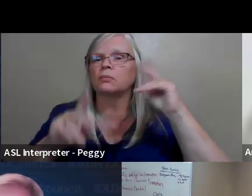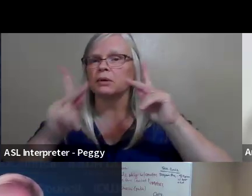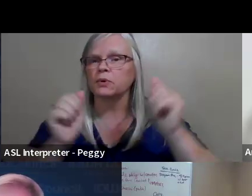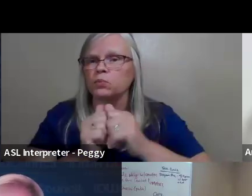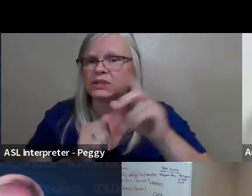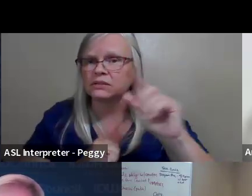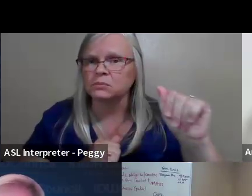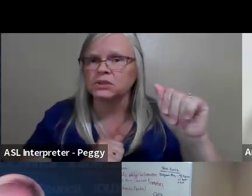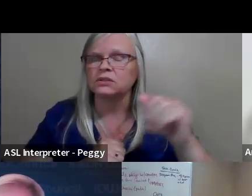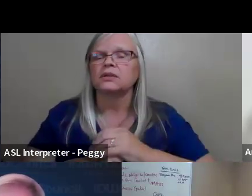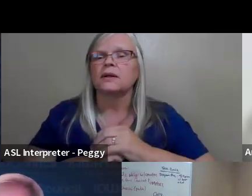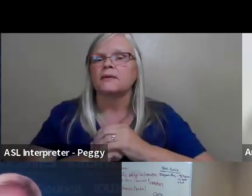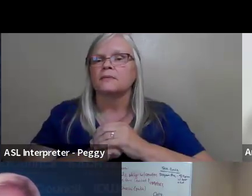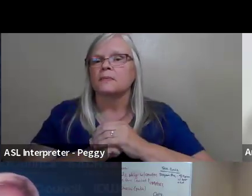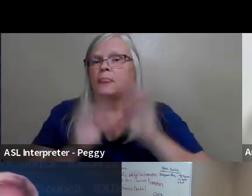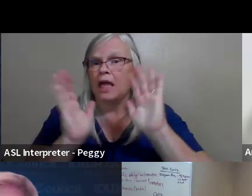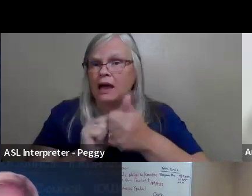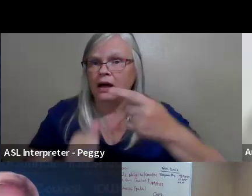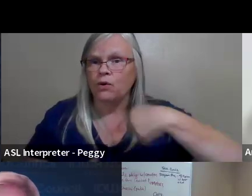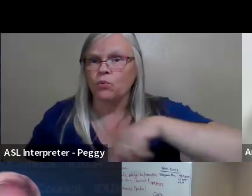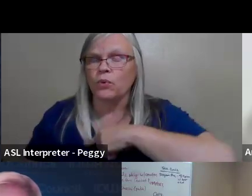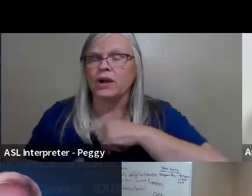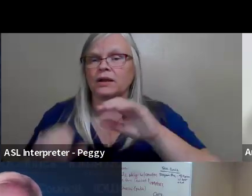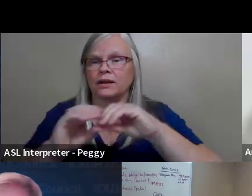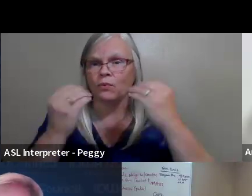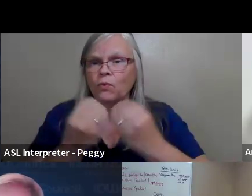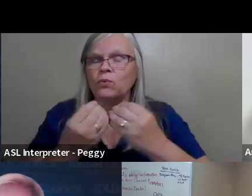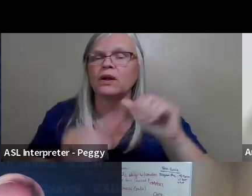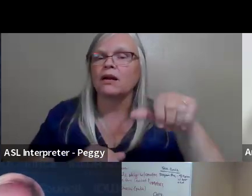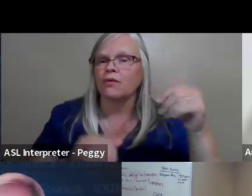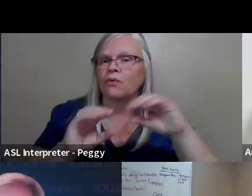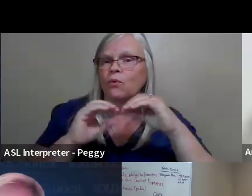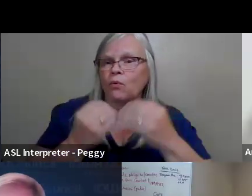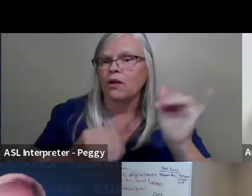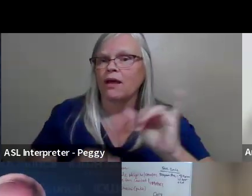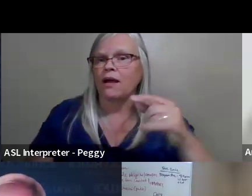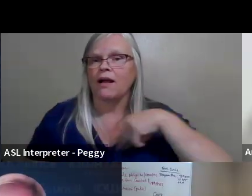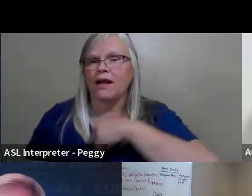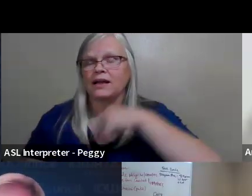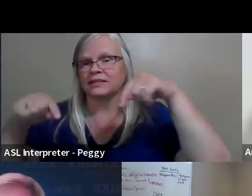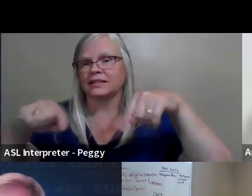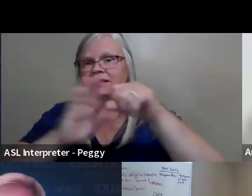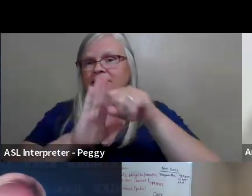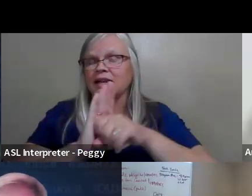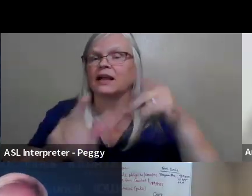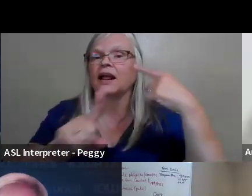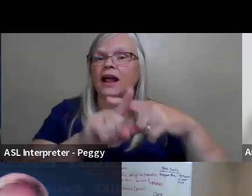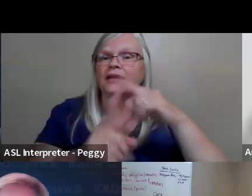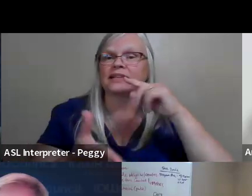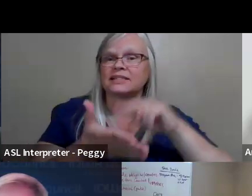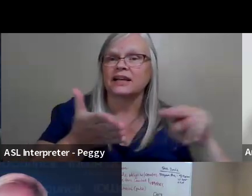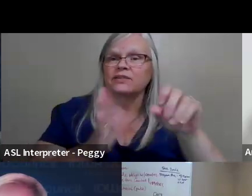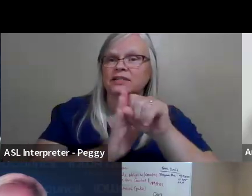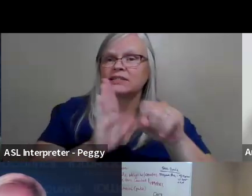and how we as an organization and other organizations like us in the state and the Secretary of State's office